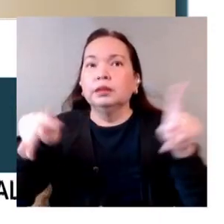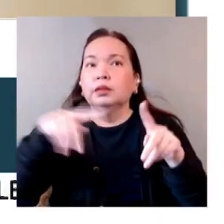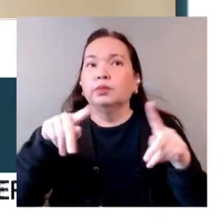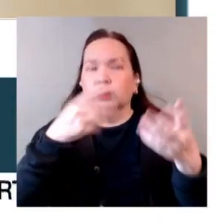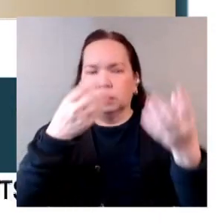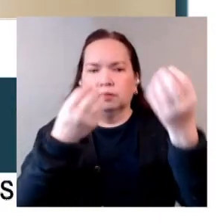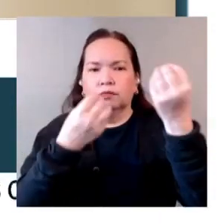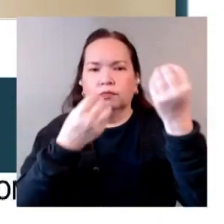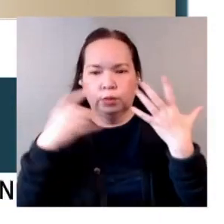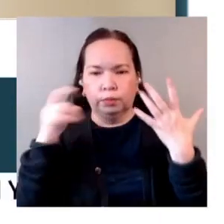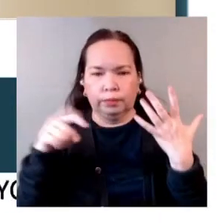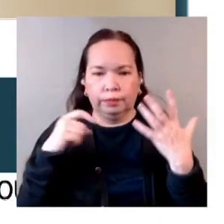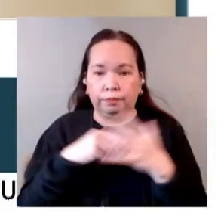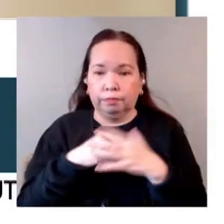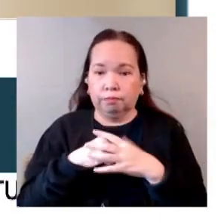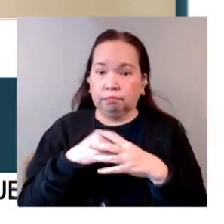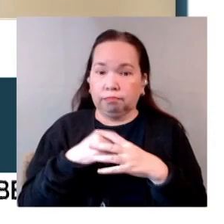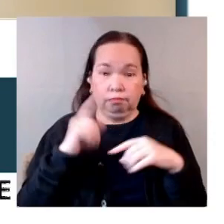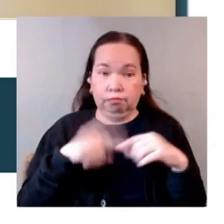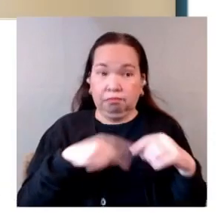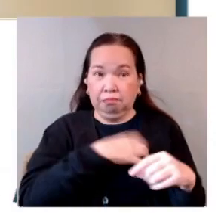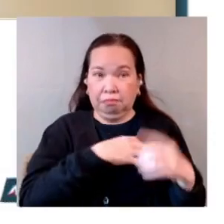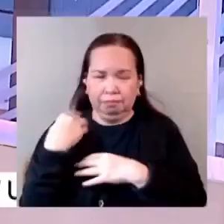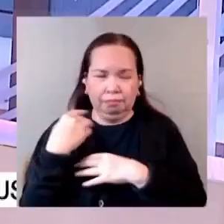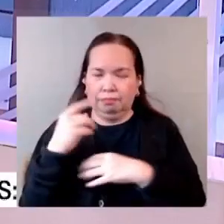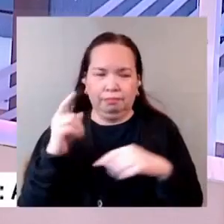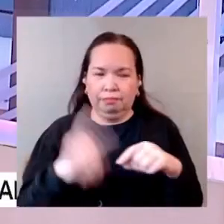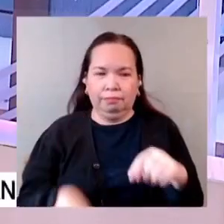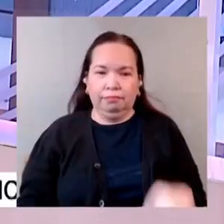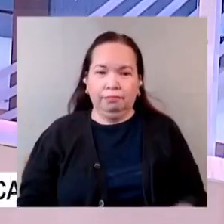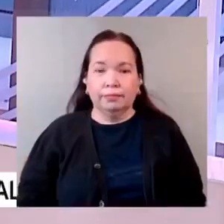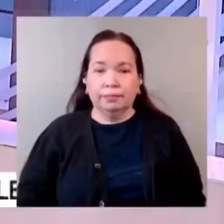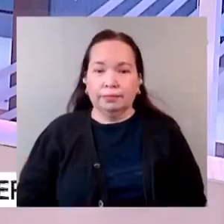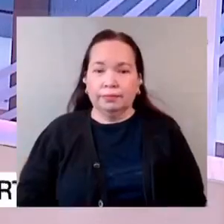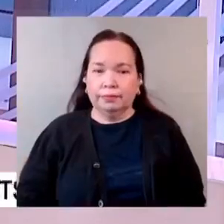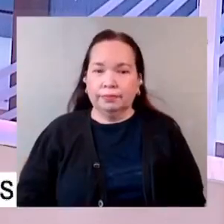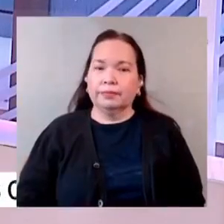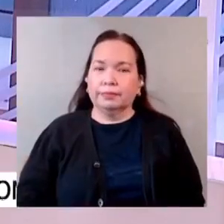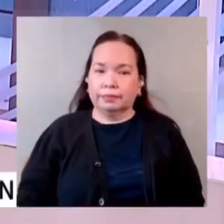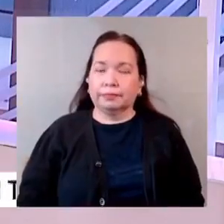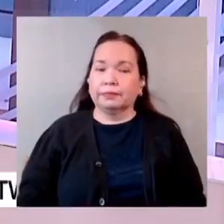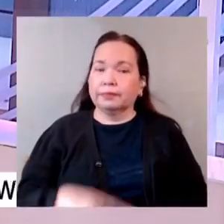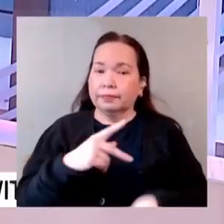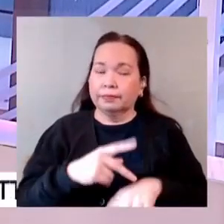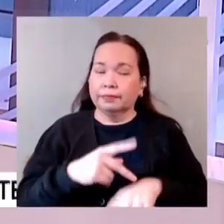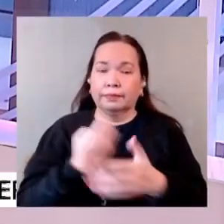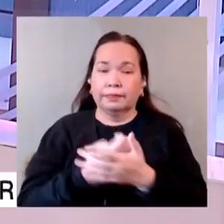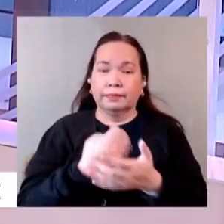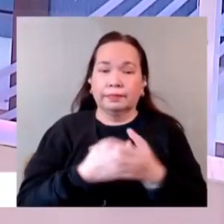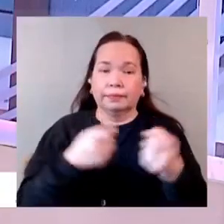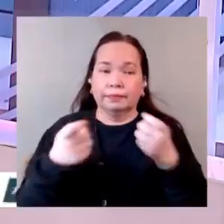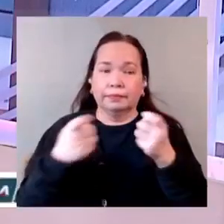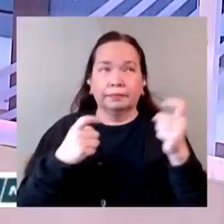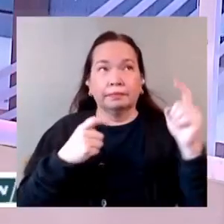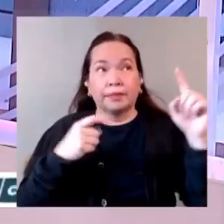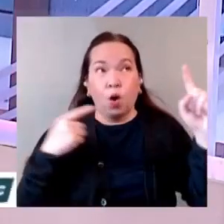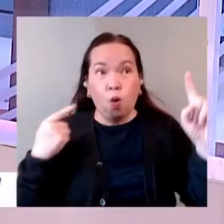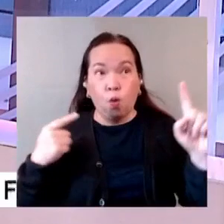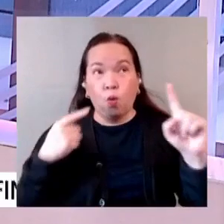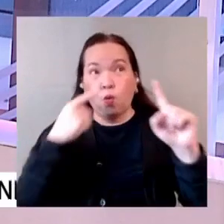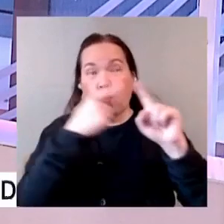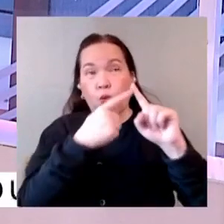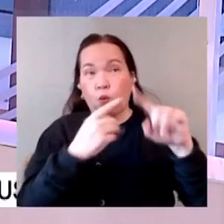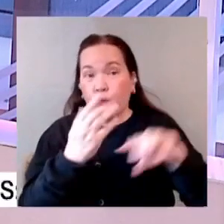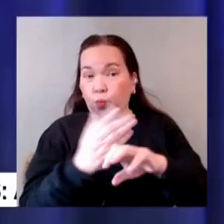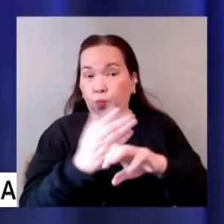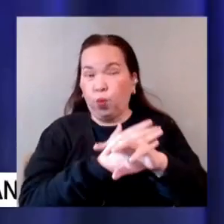law enforcers cannot just do it alone. Philippine economic managers might lower their growth target for this year. That's according to Finance